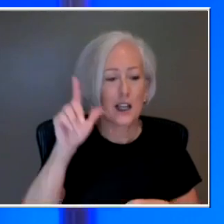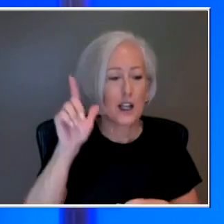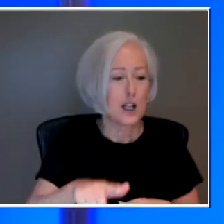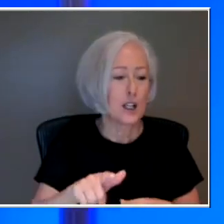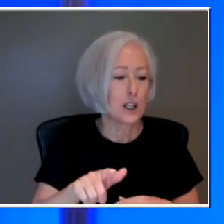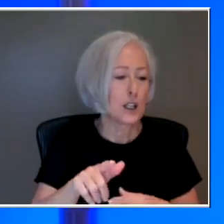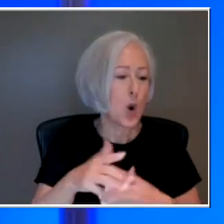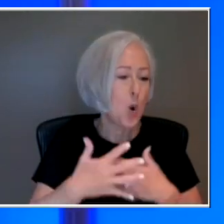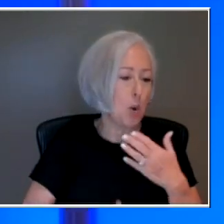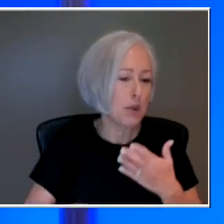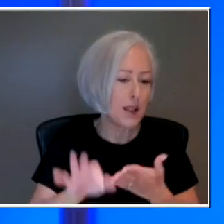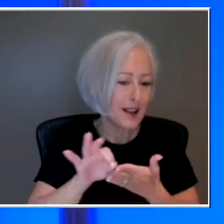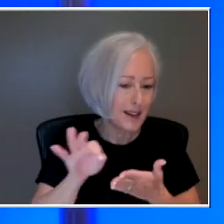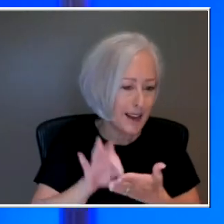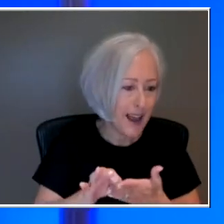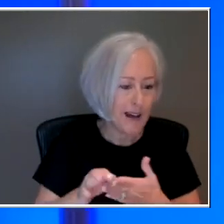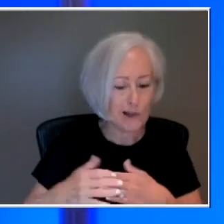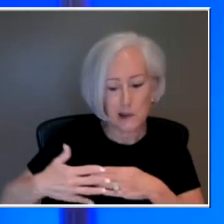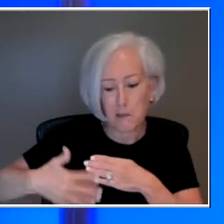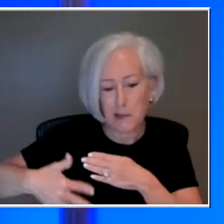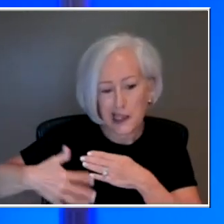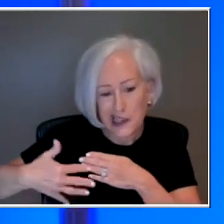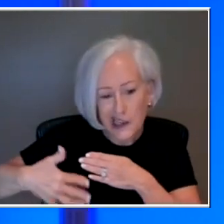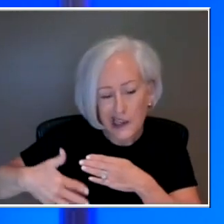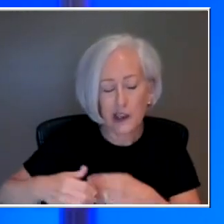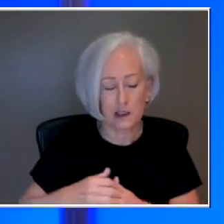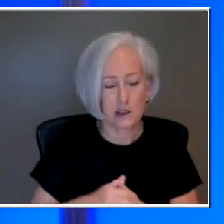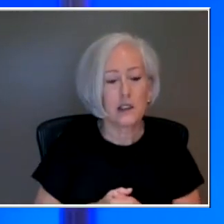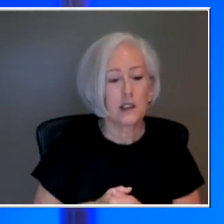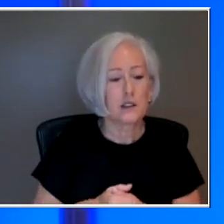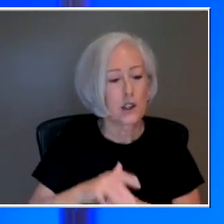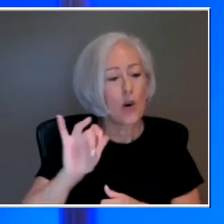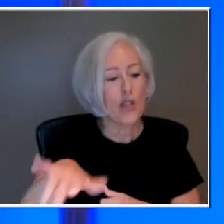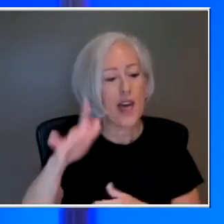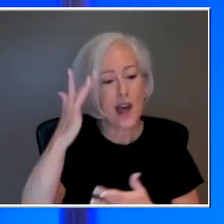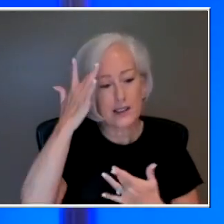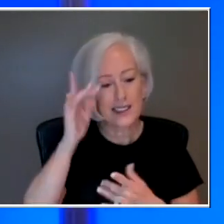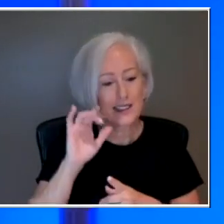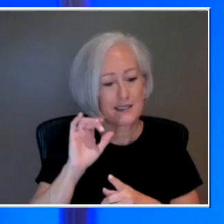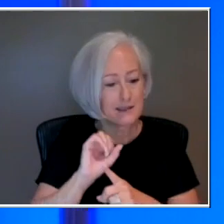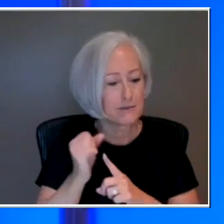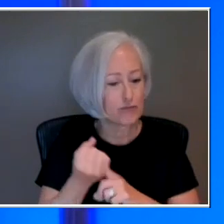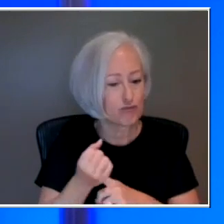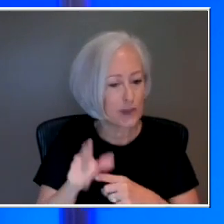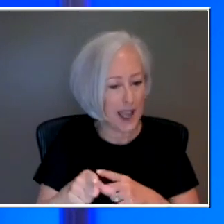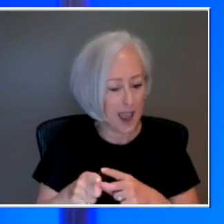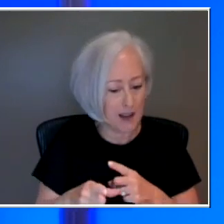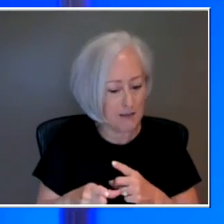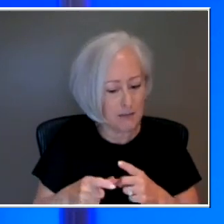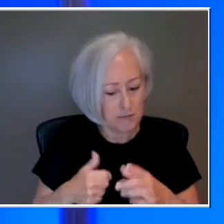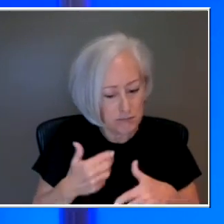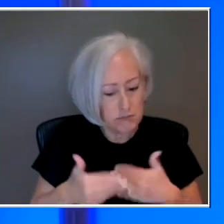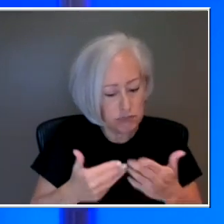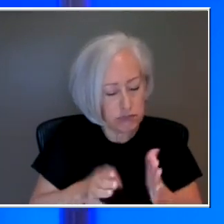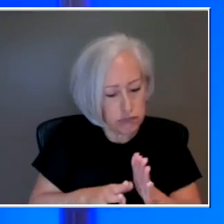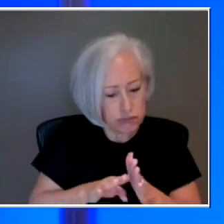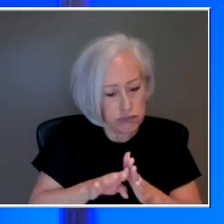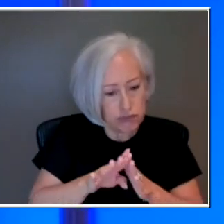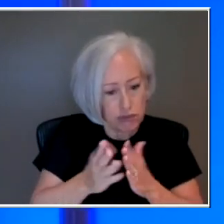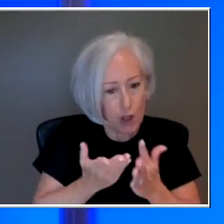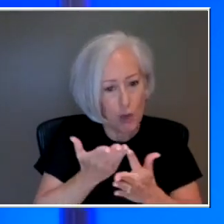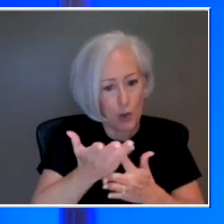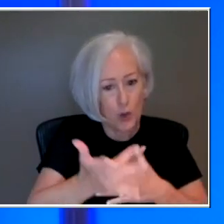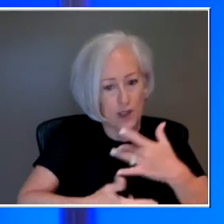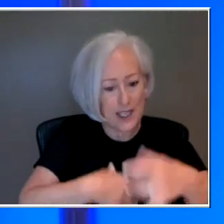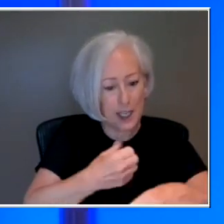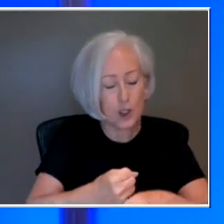and bleeding. So it is a condition that can progress over many years. In Sue's